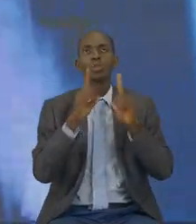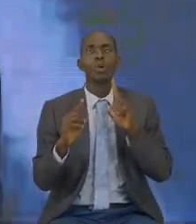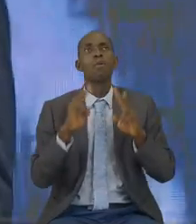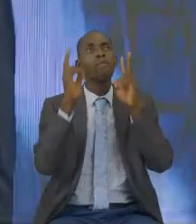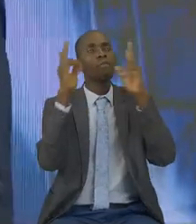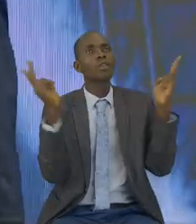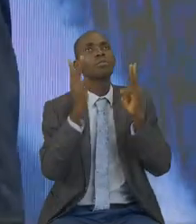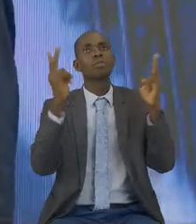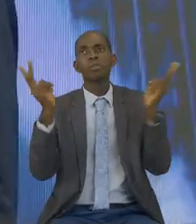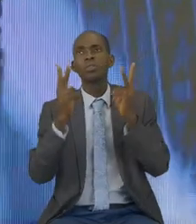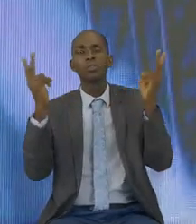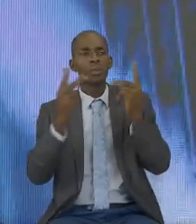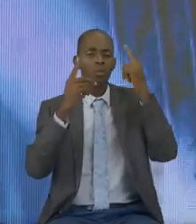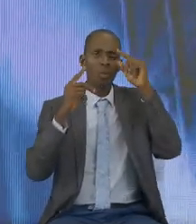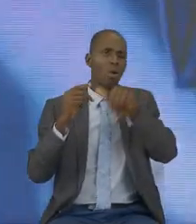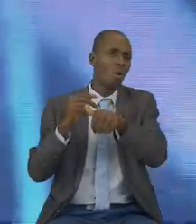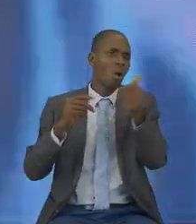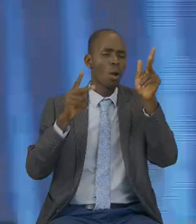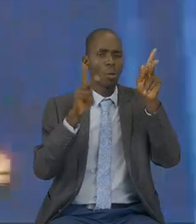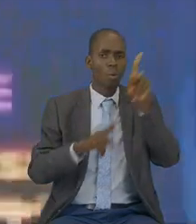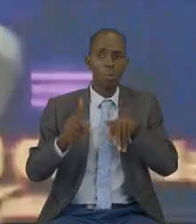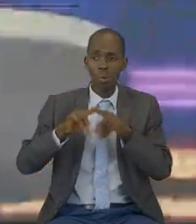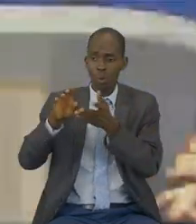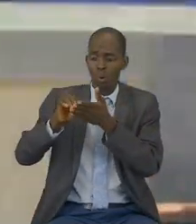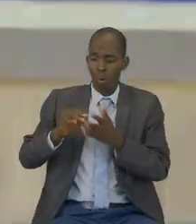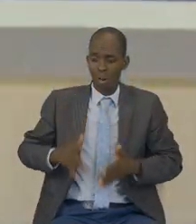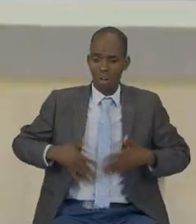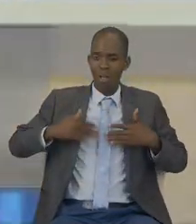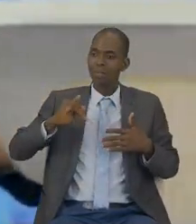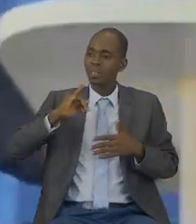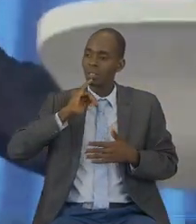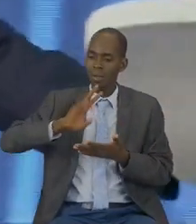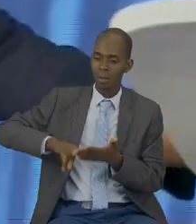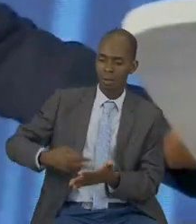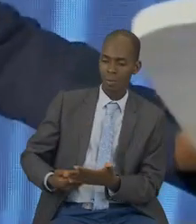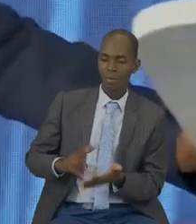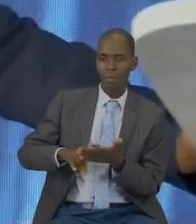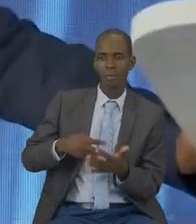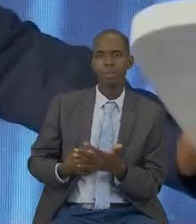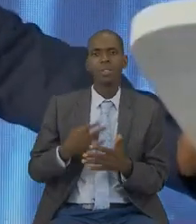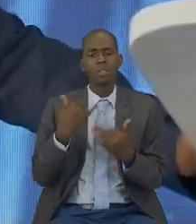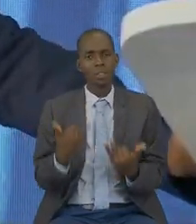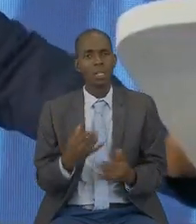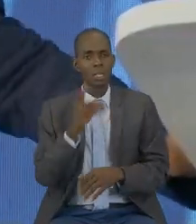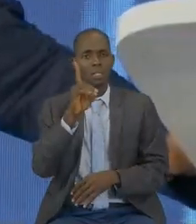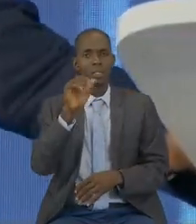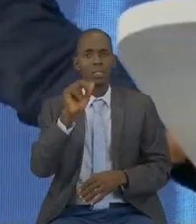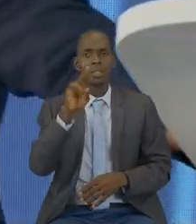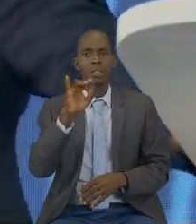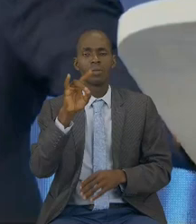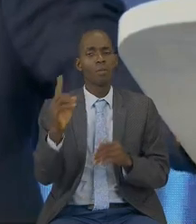people, and you're defeated in your own personal spiritual life? The man said, restore unto me